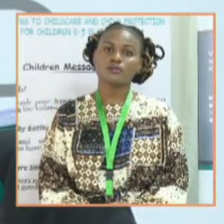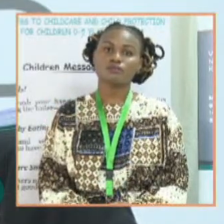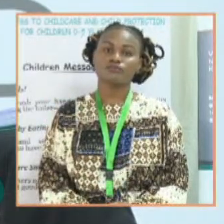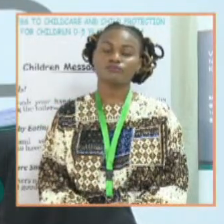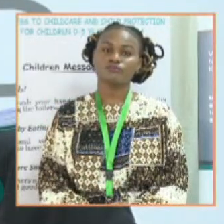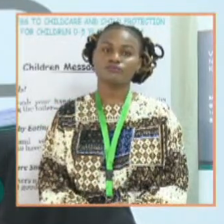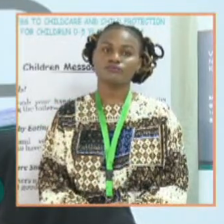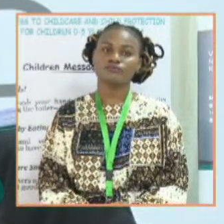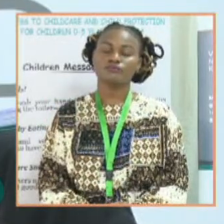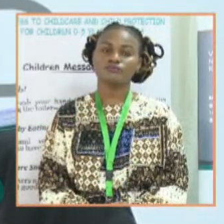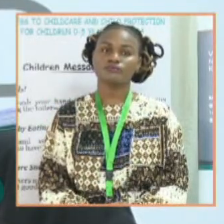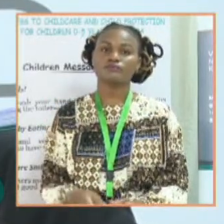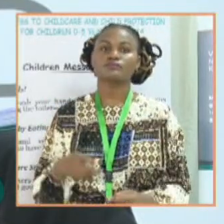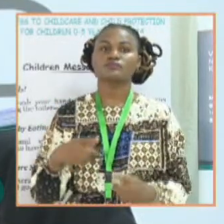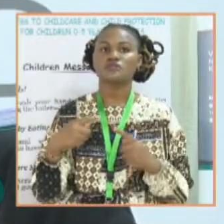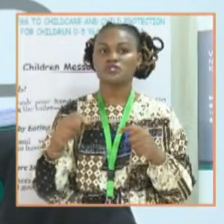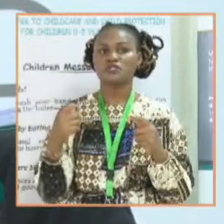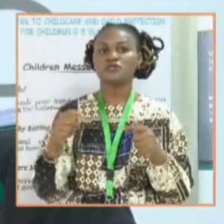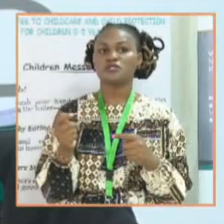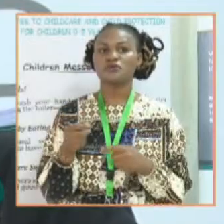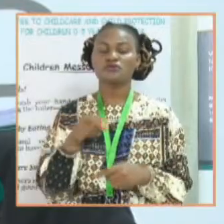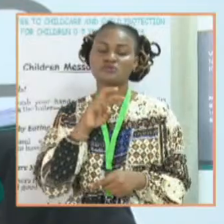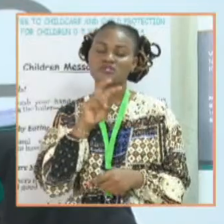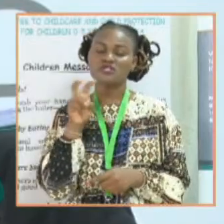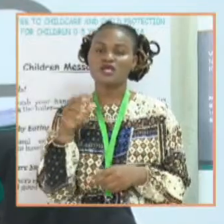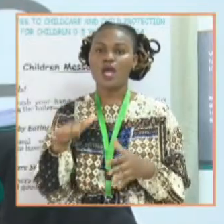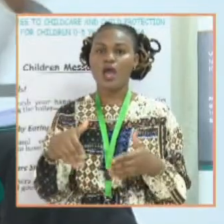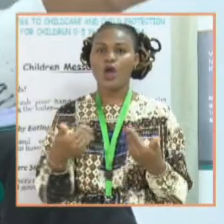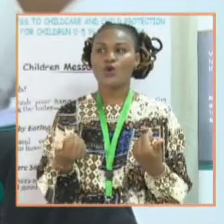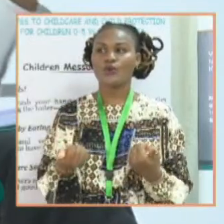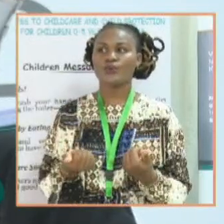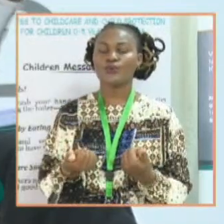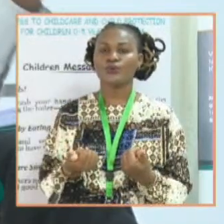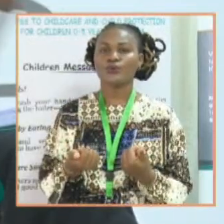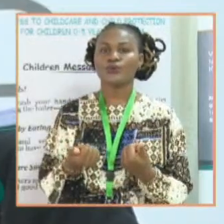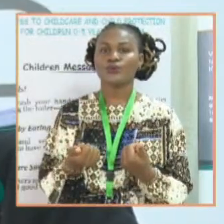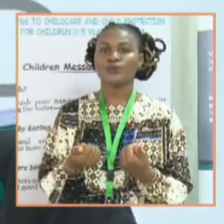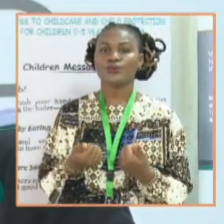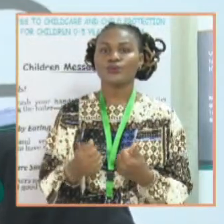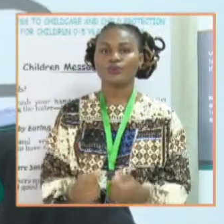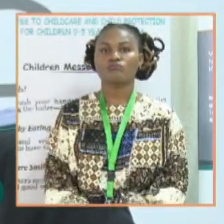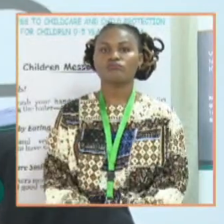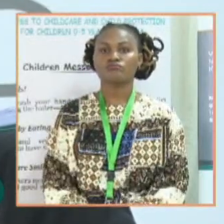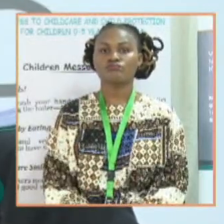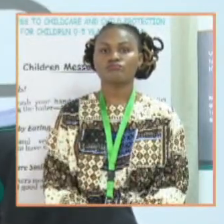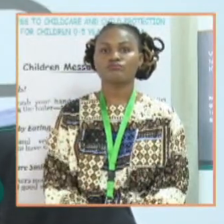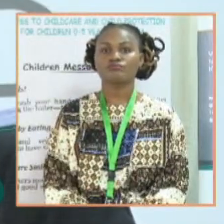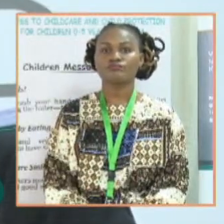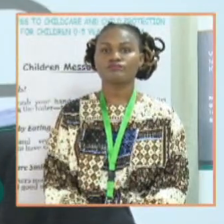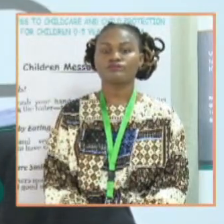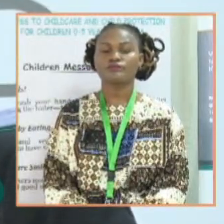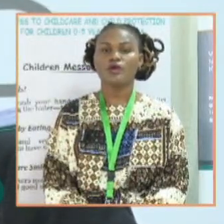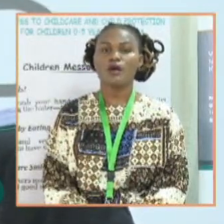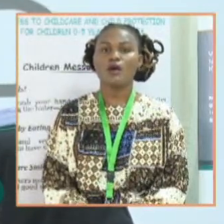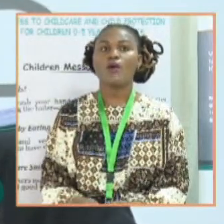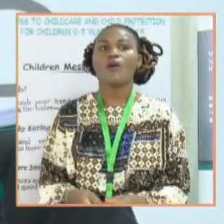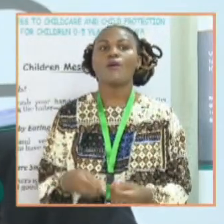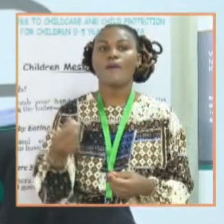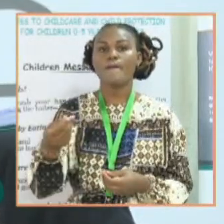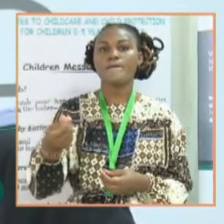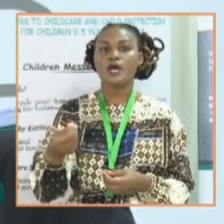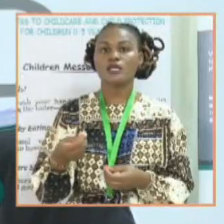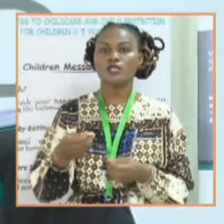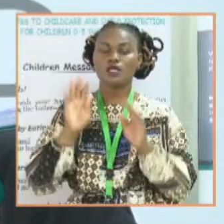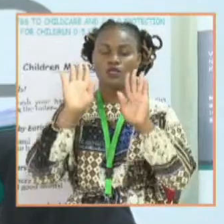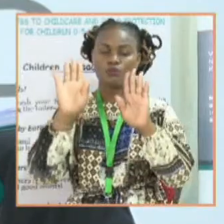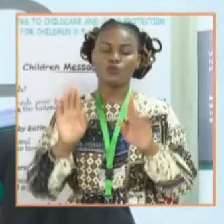to try to see, just to standardize how has it benefited the counties. But basically from